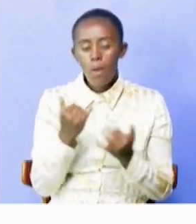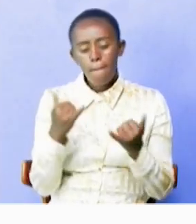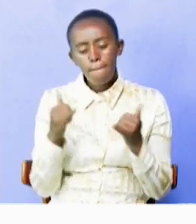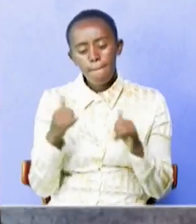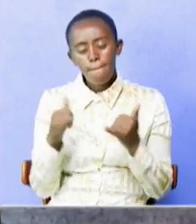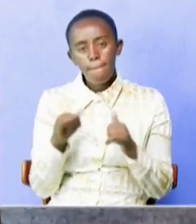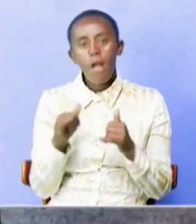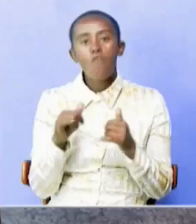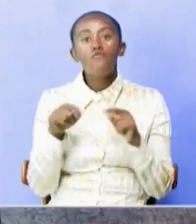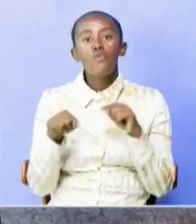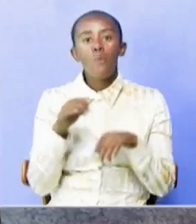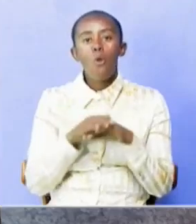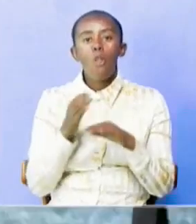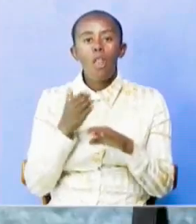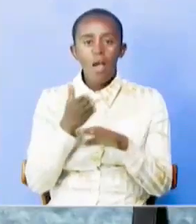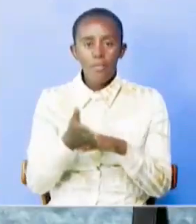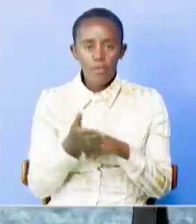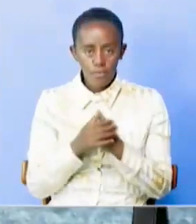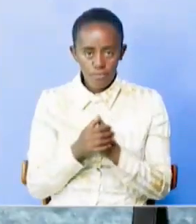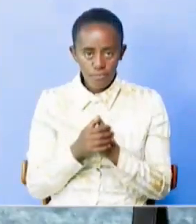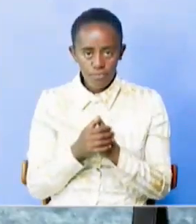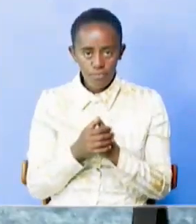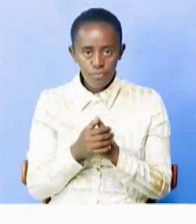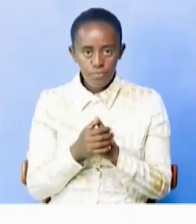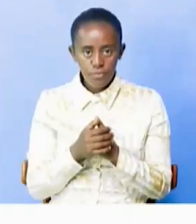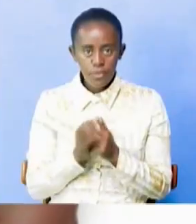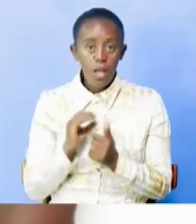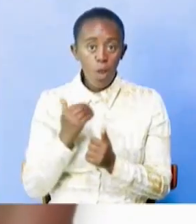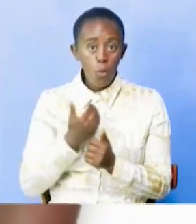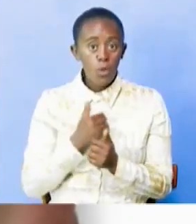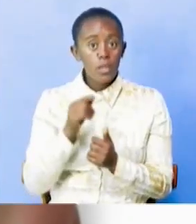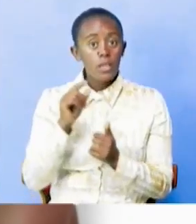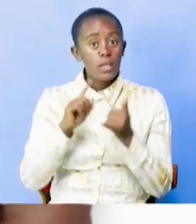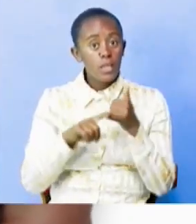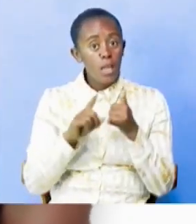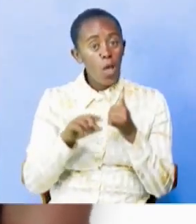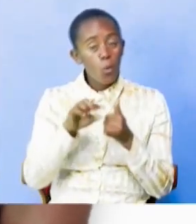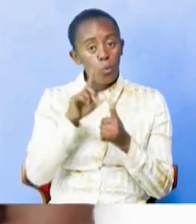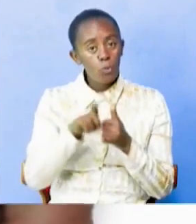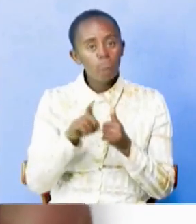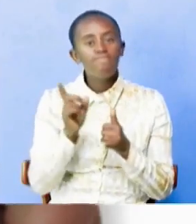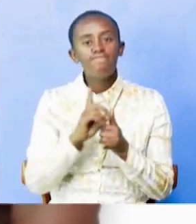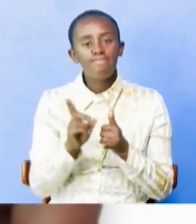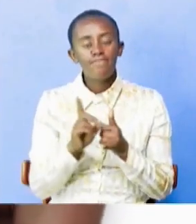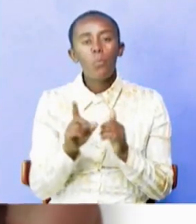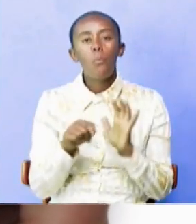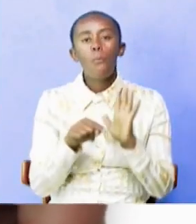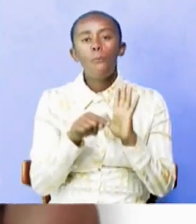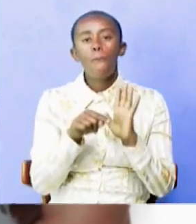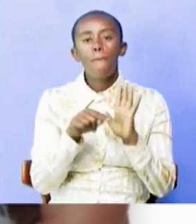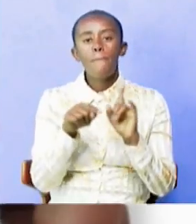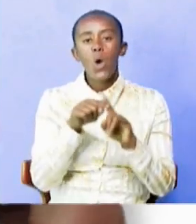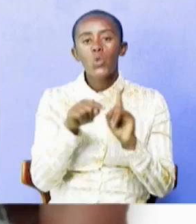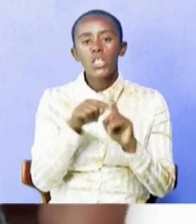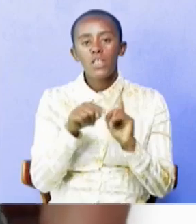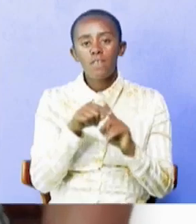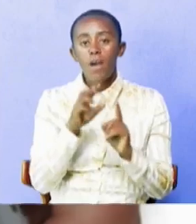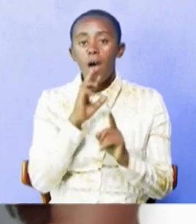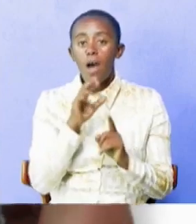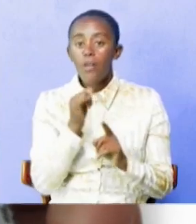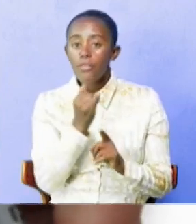football later. So our tag question is positive. Are they?